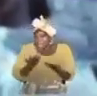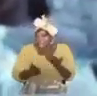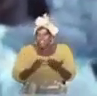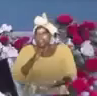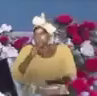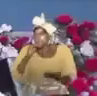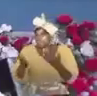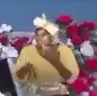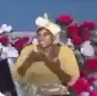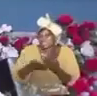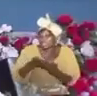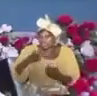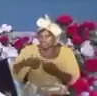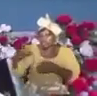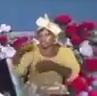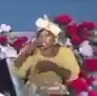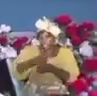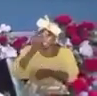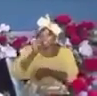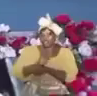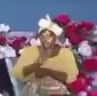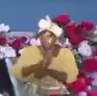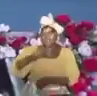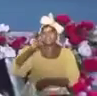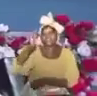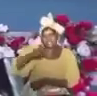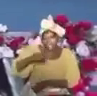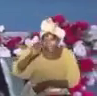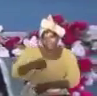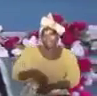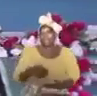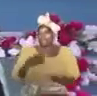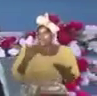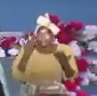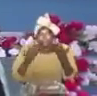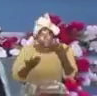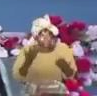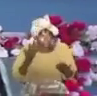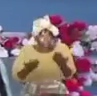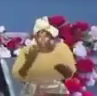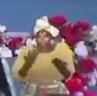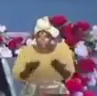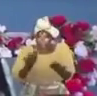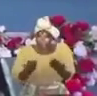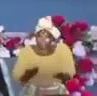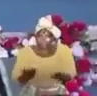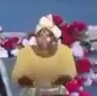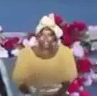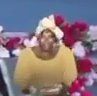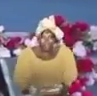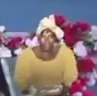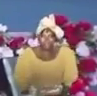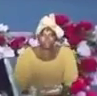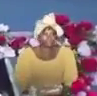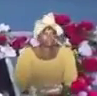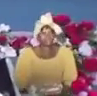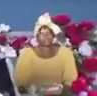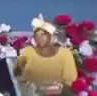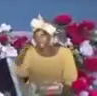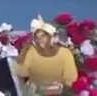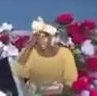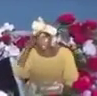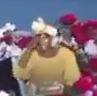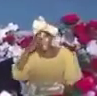easy to get jobs again, yes, sir. In spite of the fact that it looks like there is such decadence that is bedeviling our